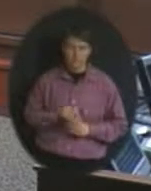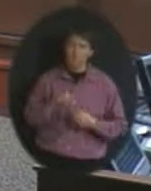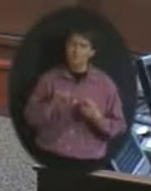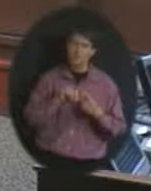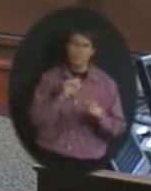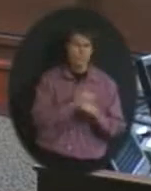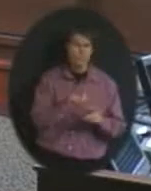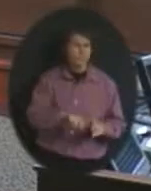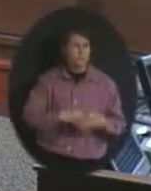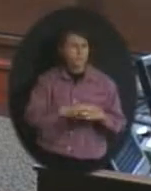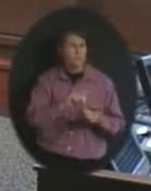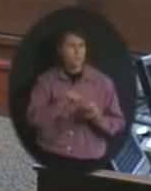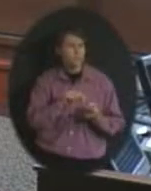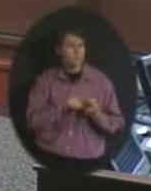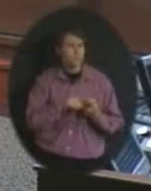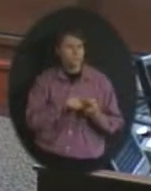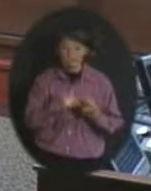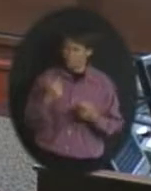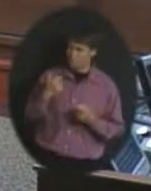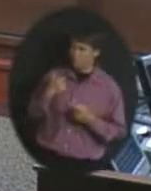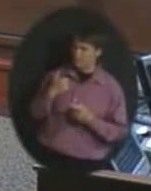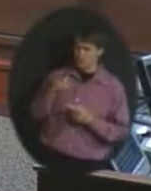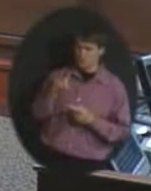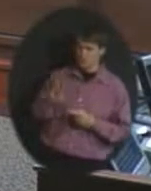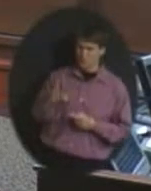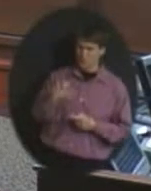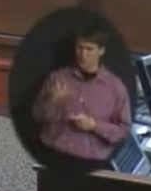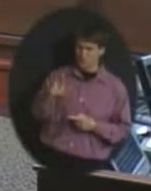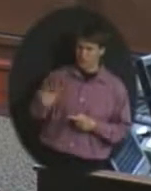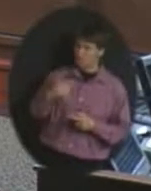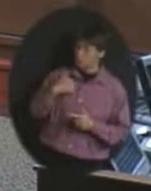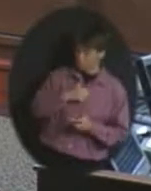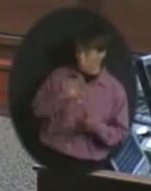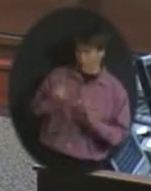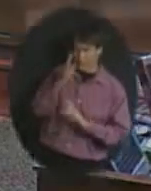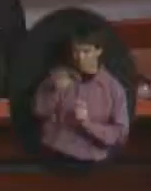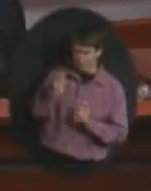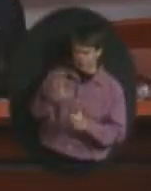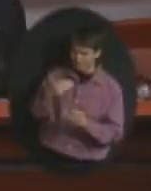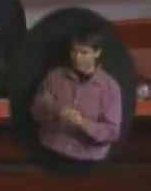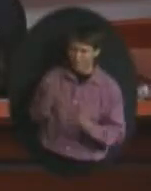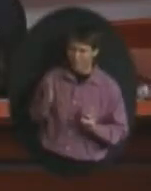begin? We're ready. They'll be there right away, instantly.